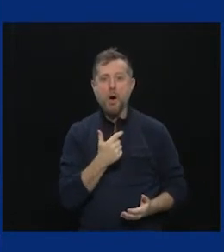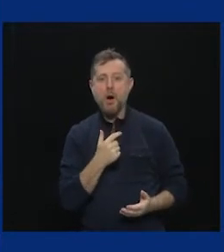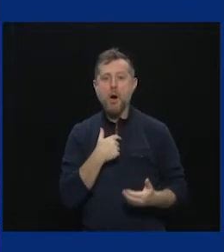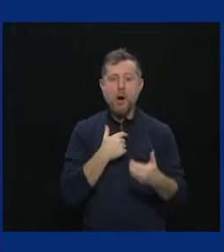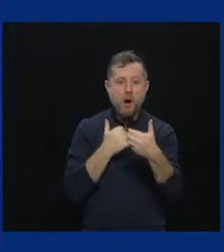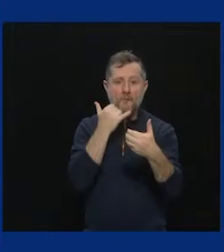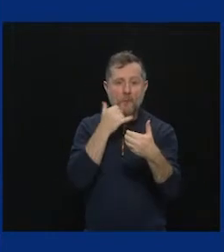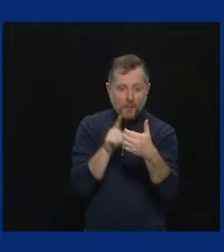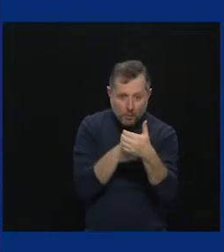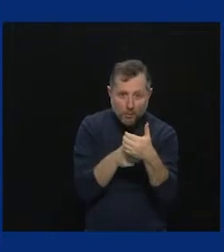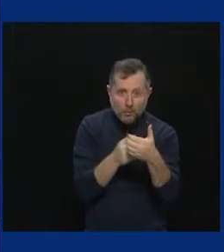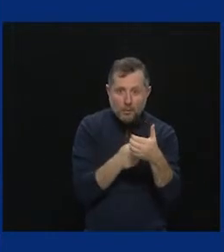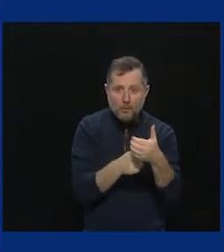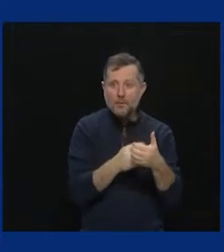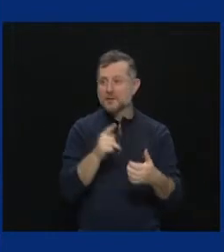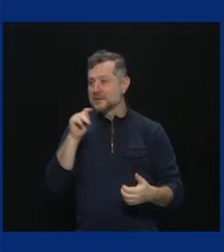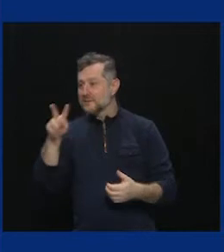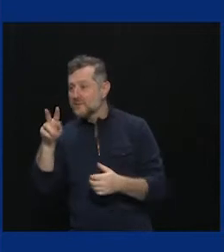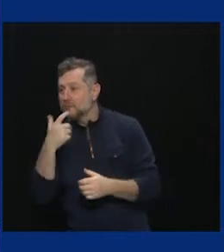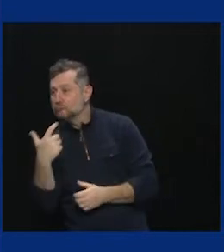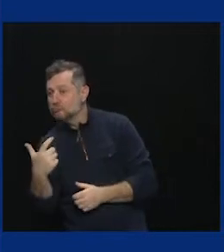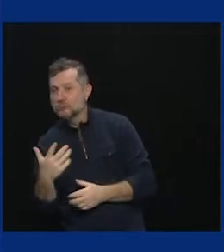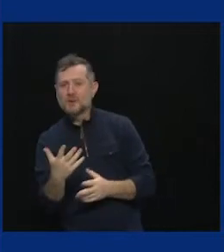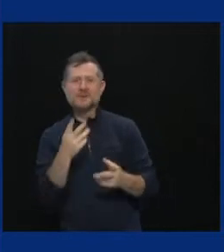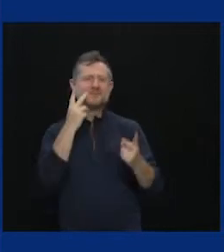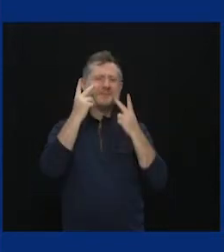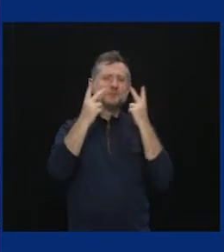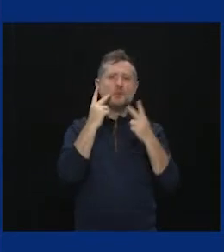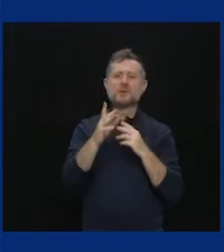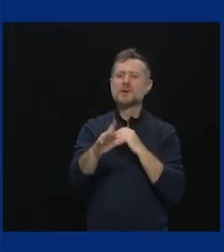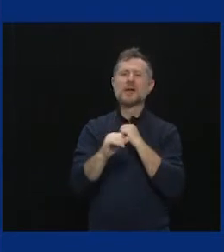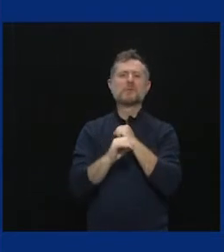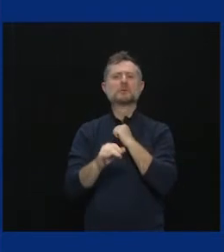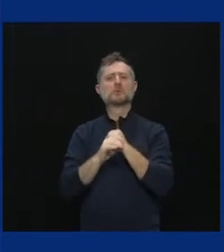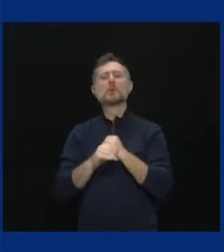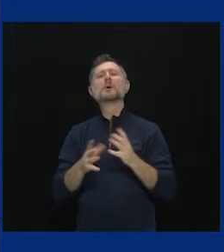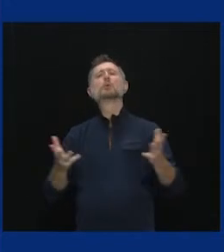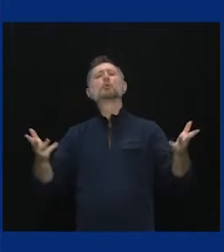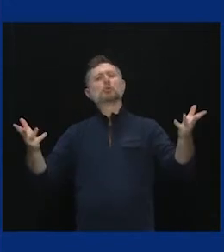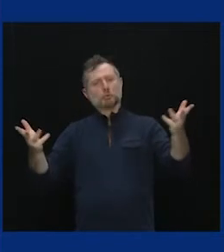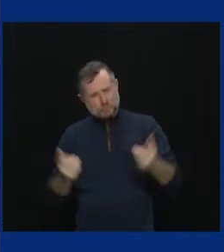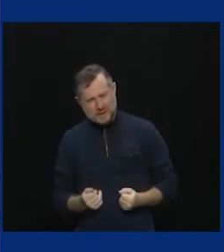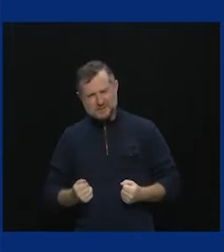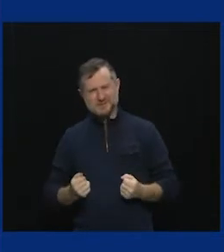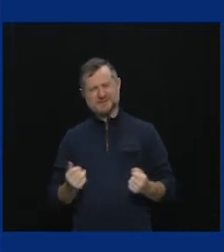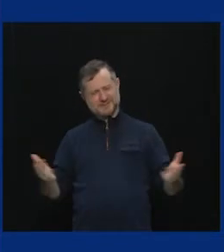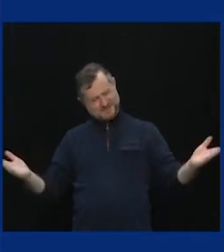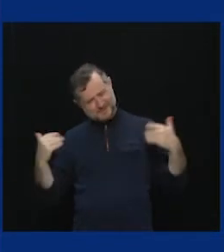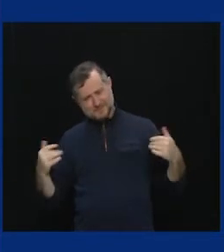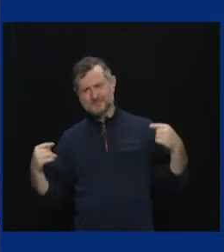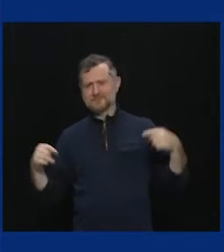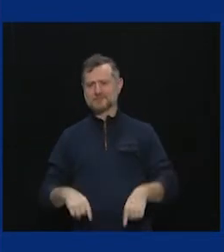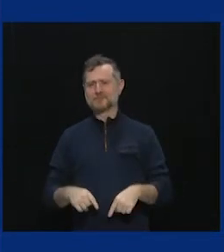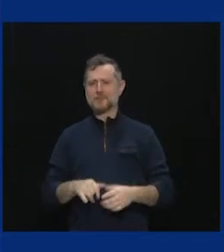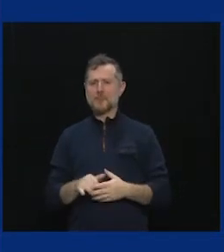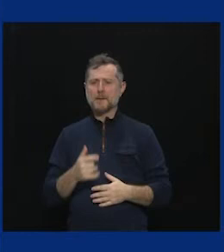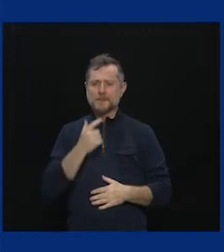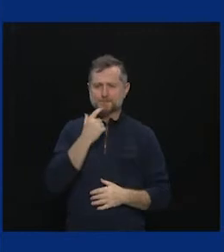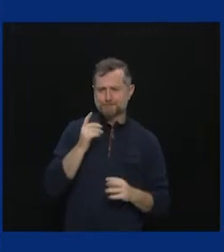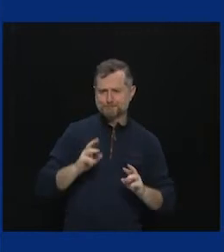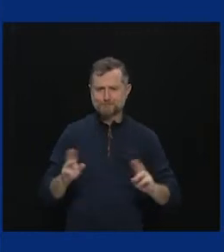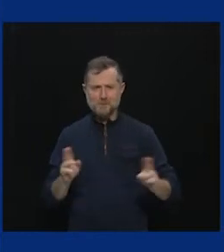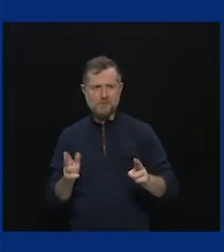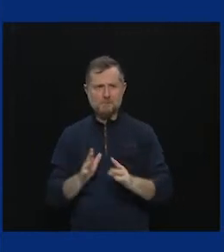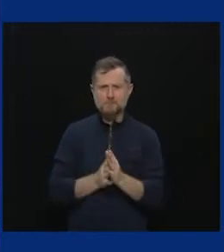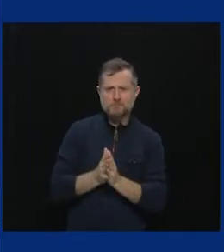on television, and let them see the great advertising that we have to entice them when they're sitting there saying, it's time to get on a plane again, it's time to book